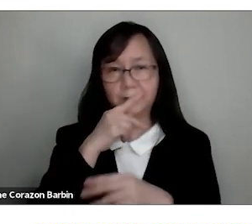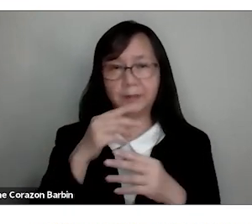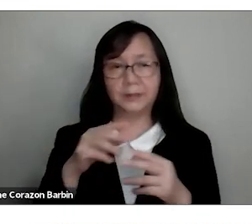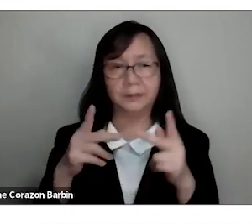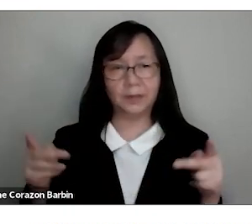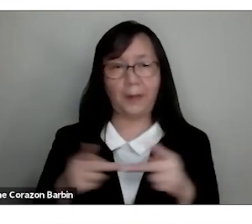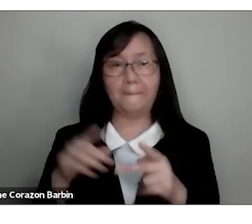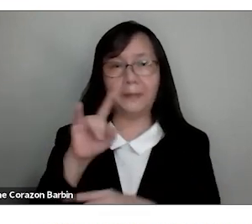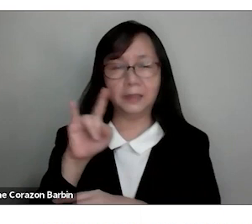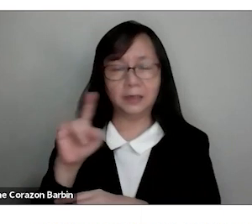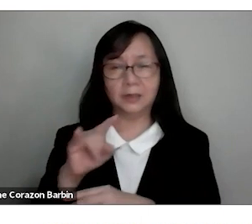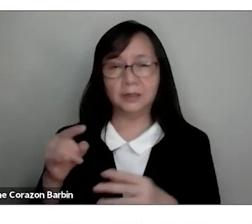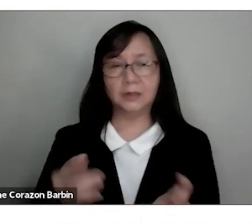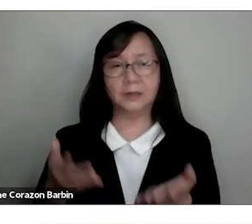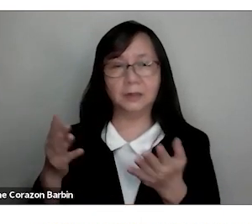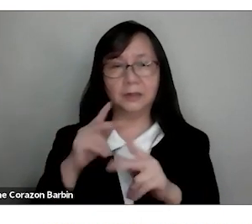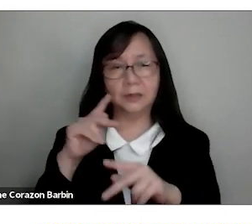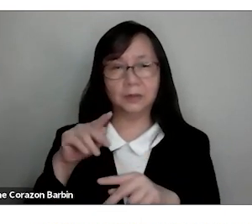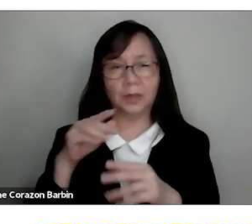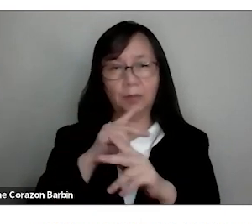raising awareness on online child protection.